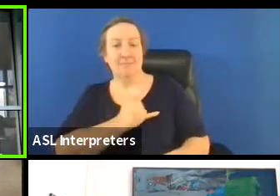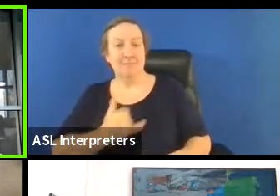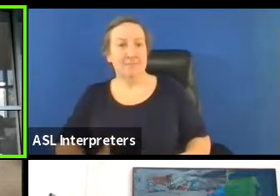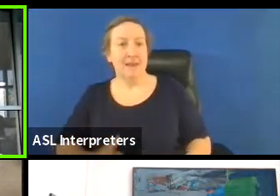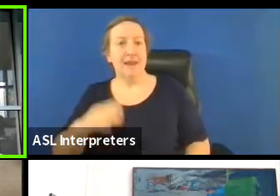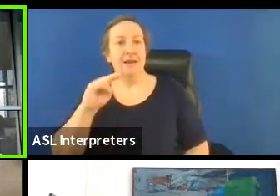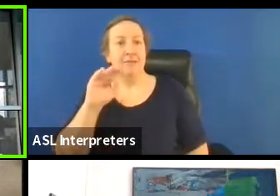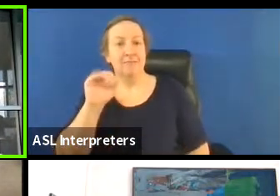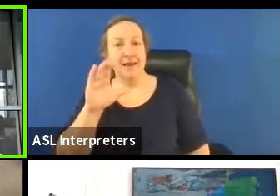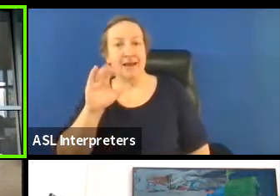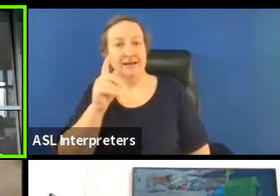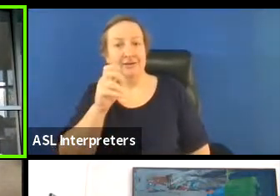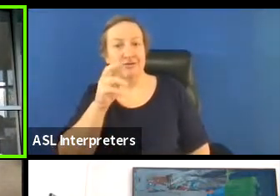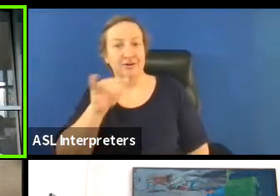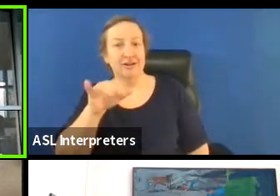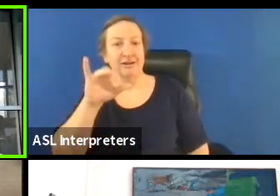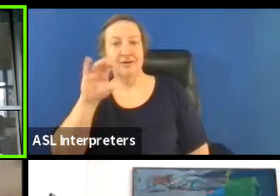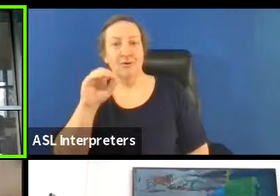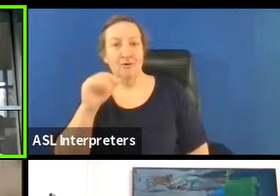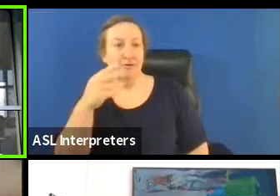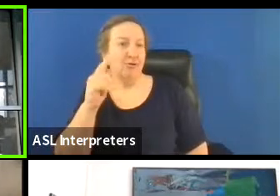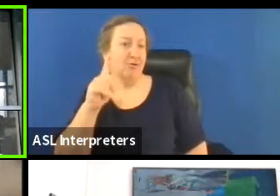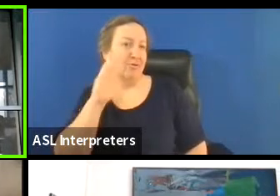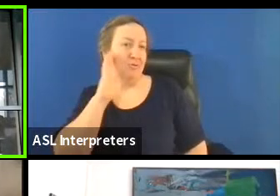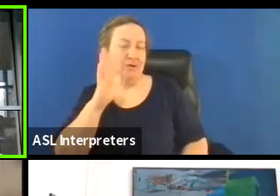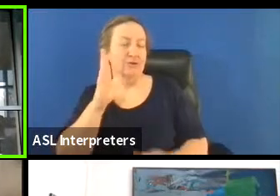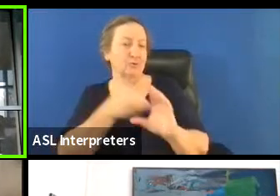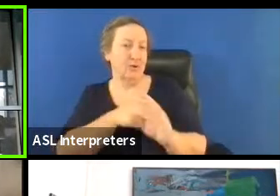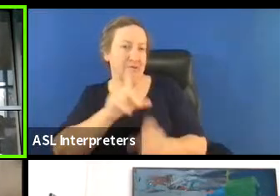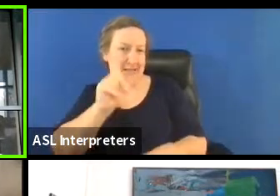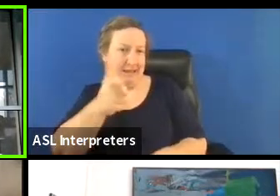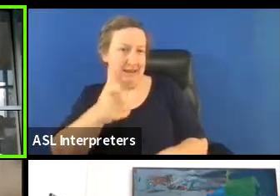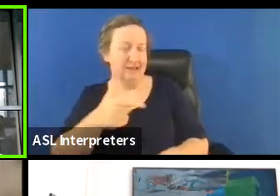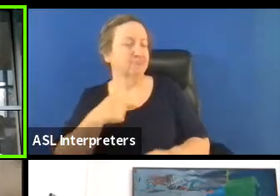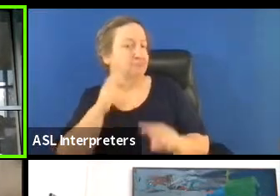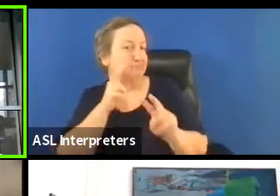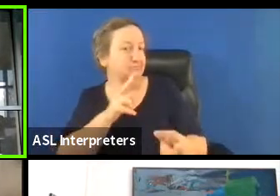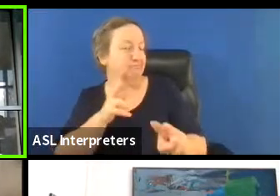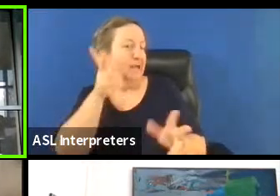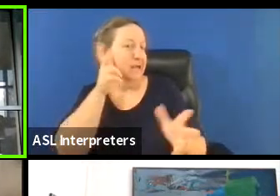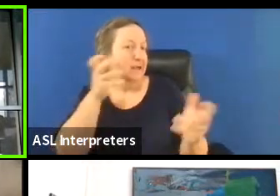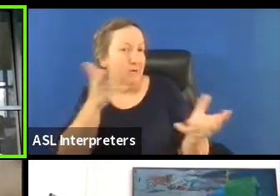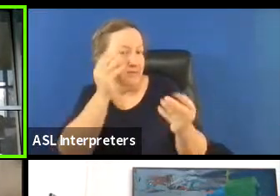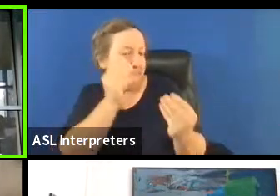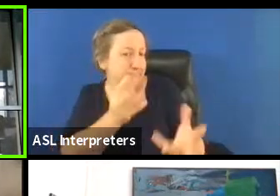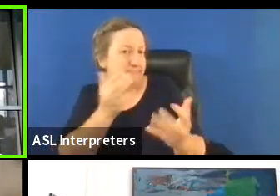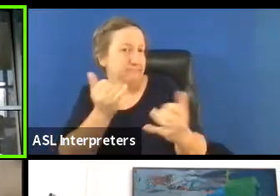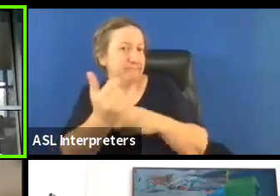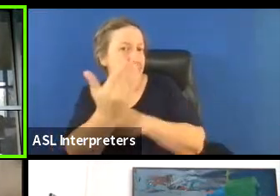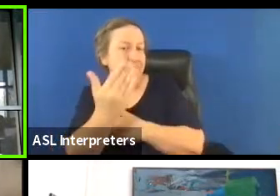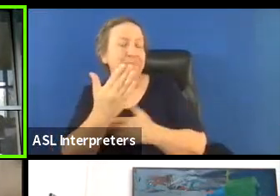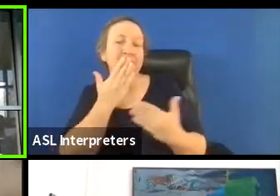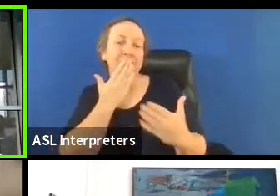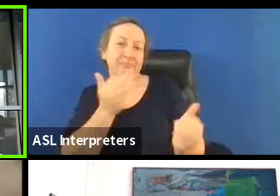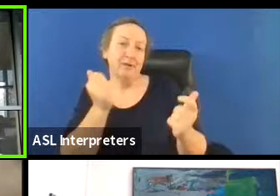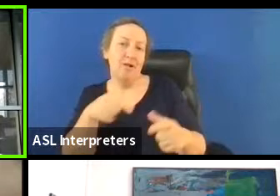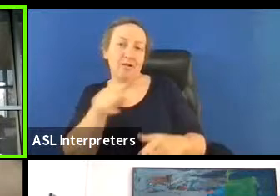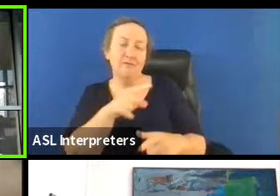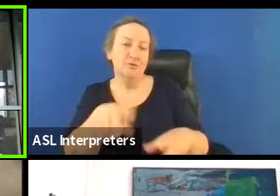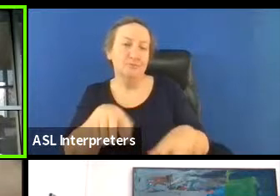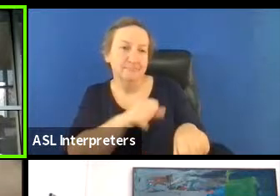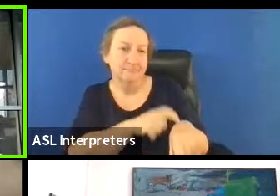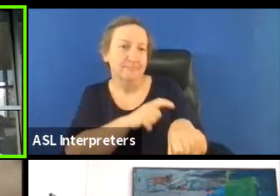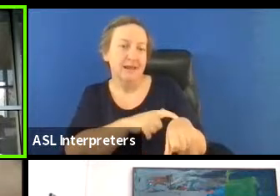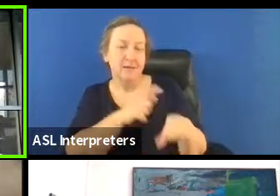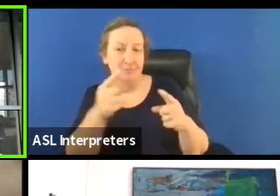be joining just a little bit later. Looking forward to hearing the information this morning and appreciate everyone making the space and the time commitment